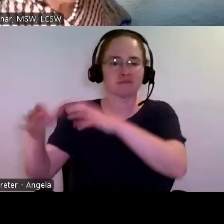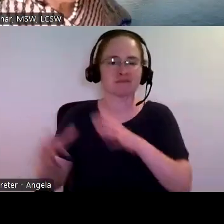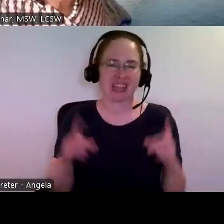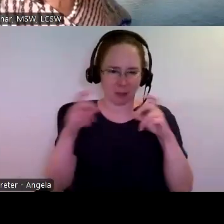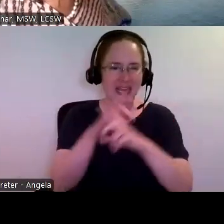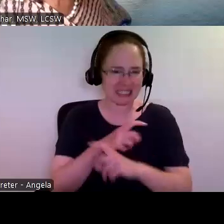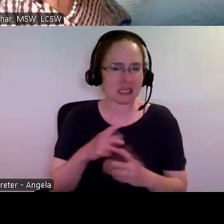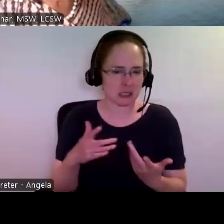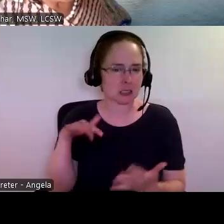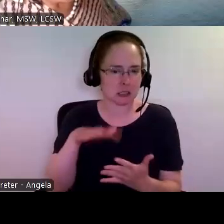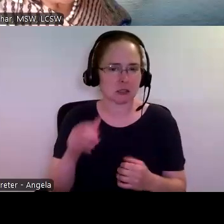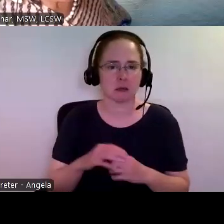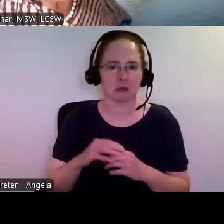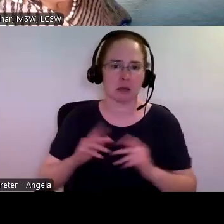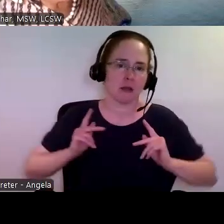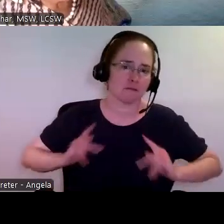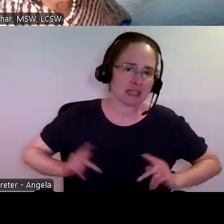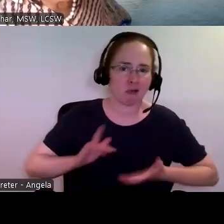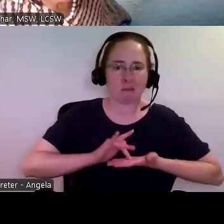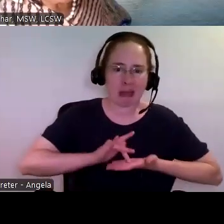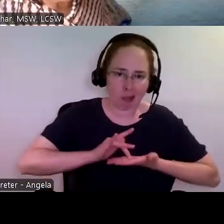at: physical and medical,